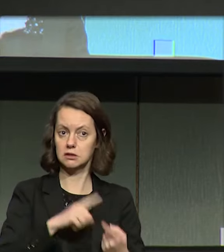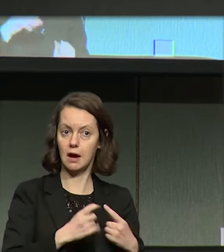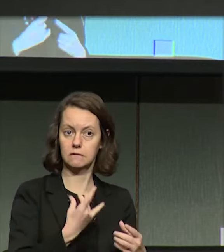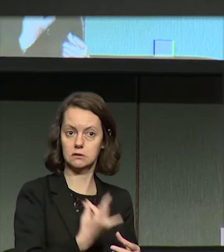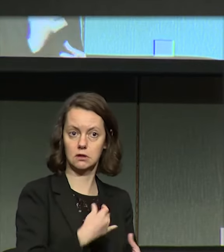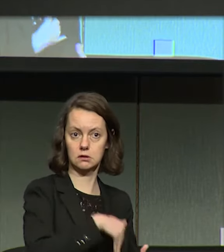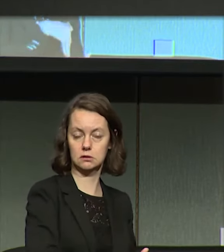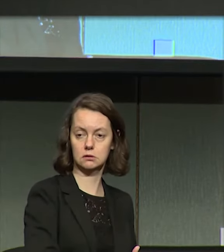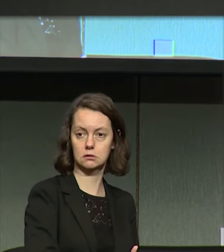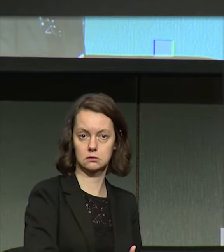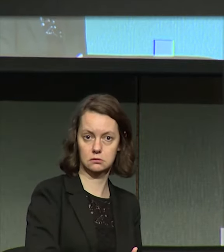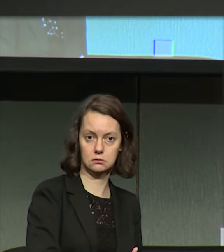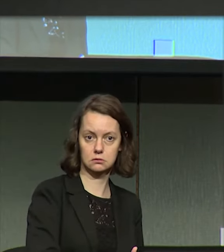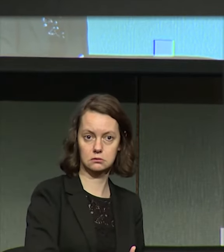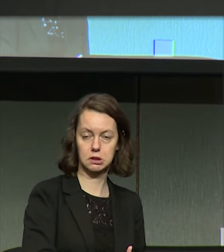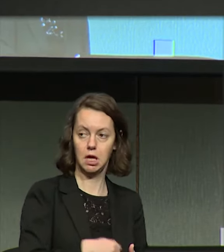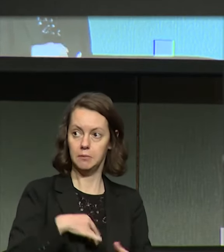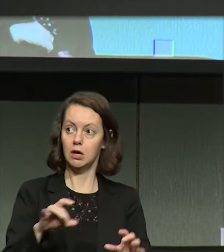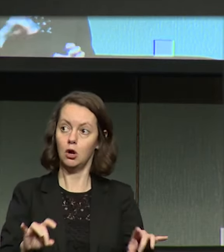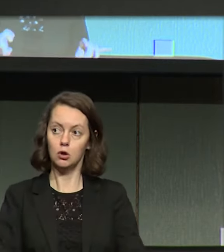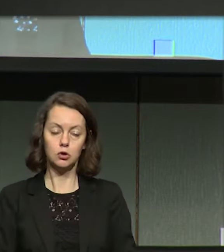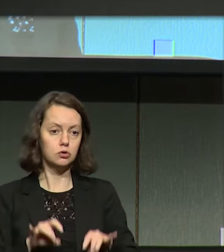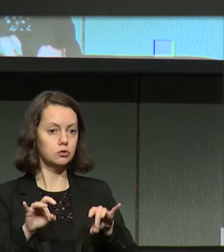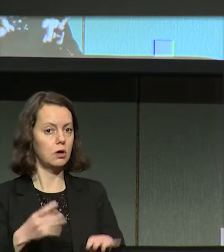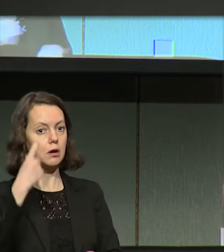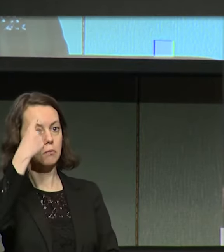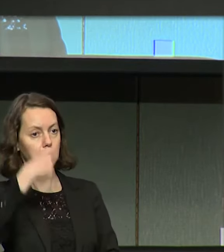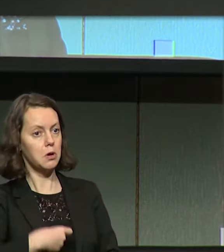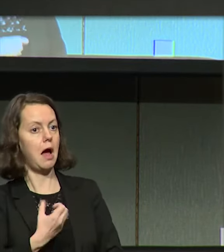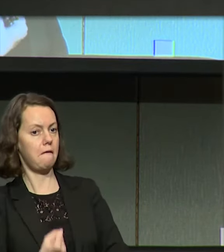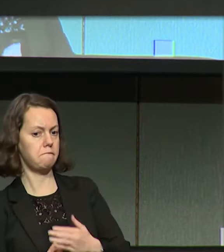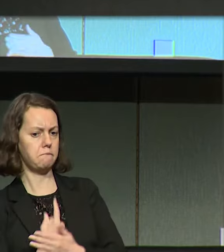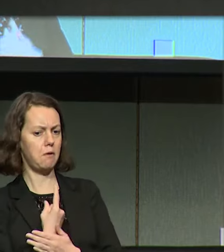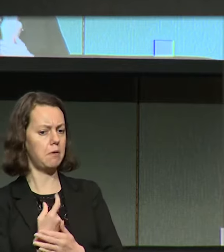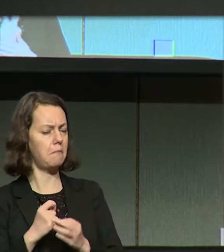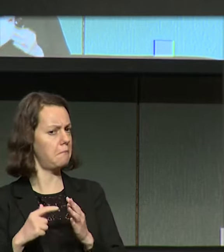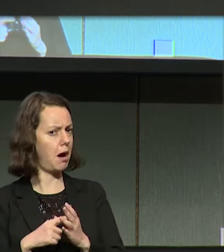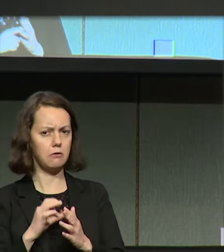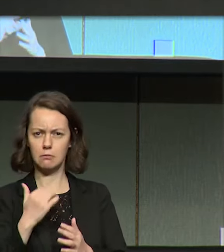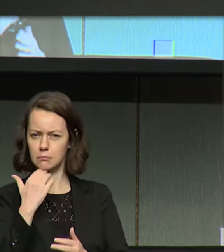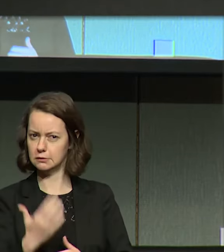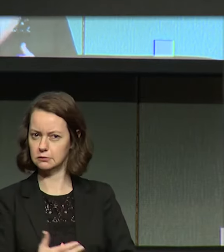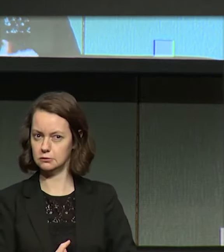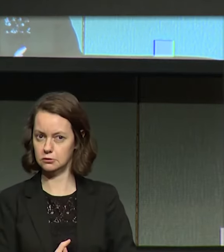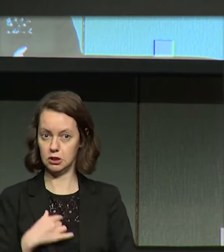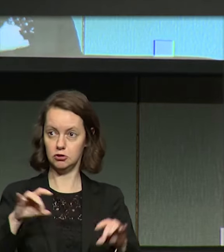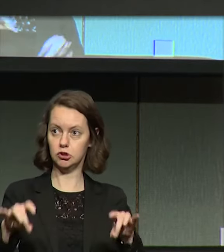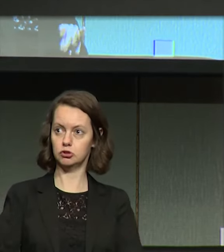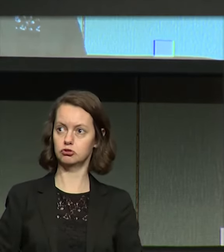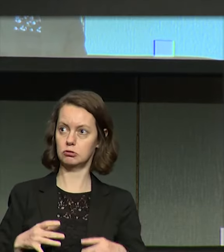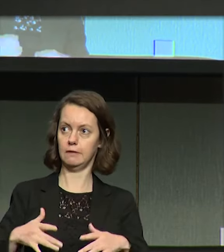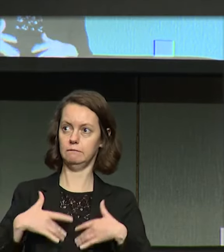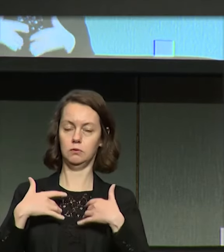might be times when my sense of being Australian resonates, but not a lot, I got to say.